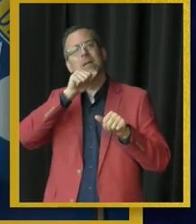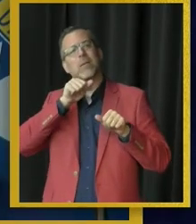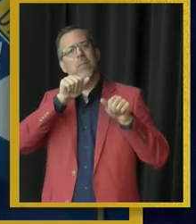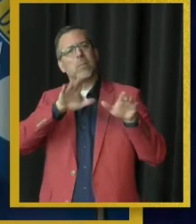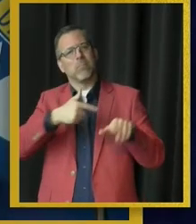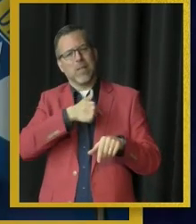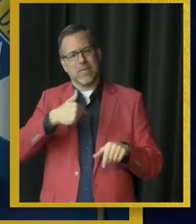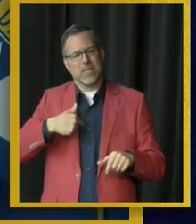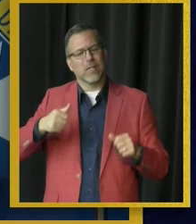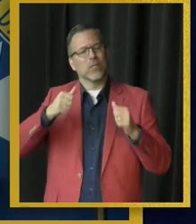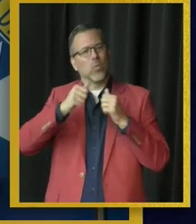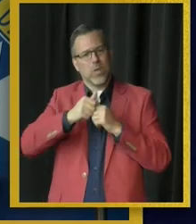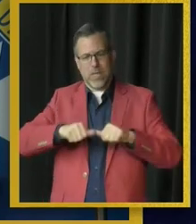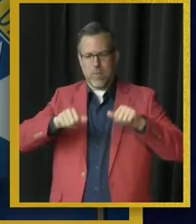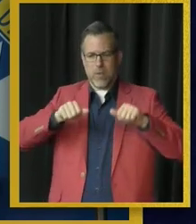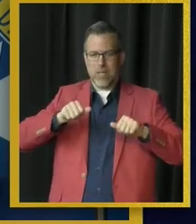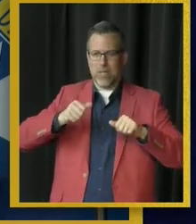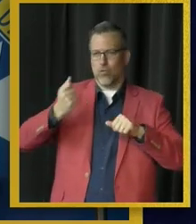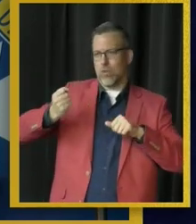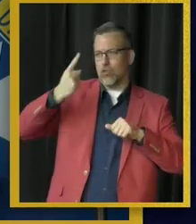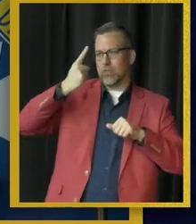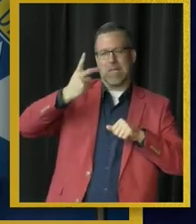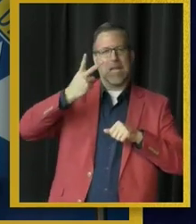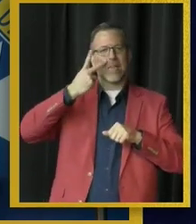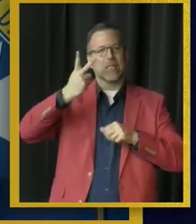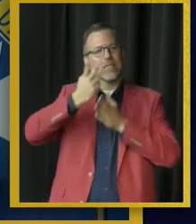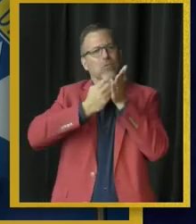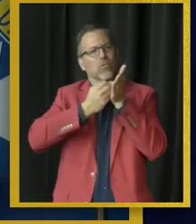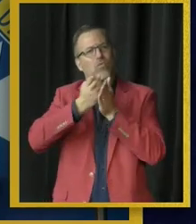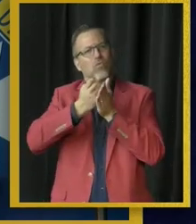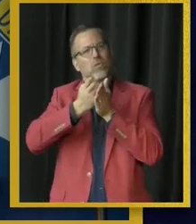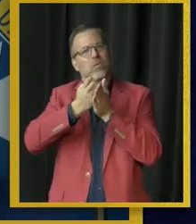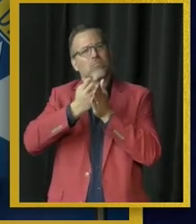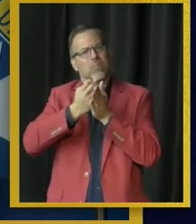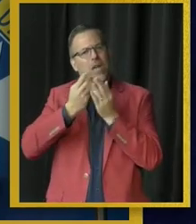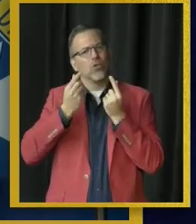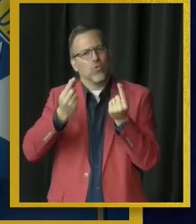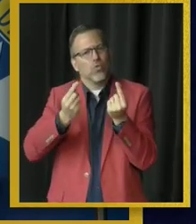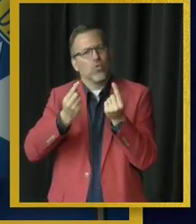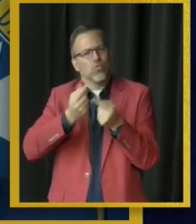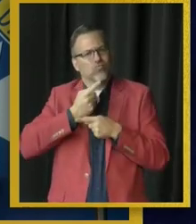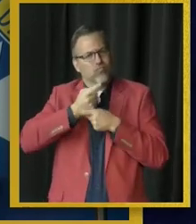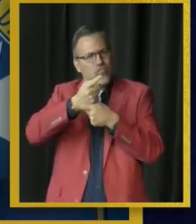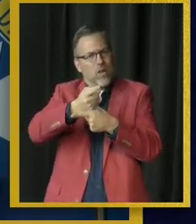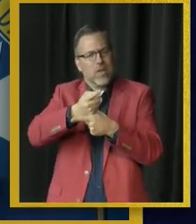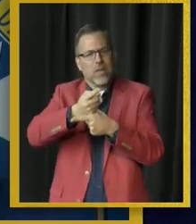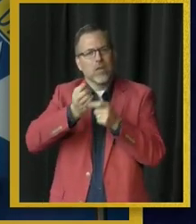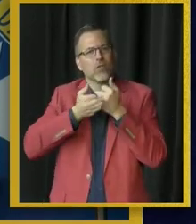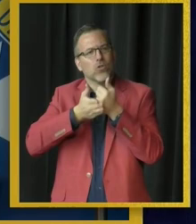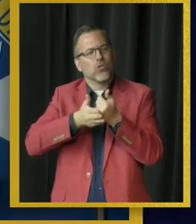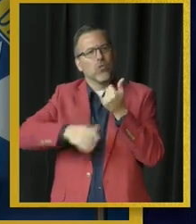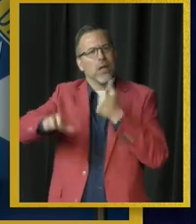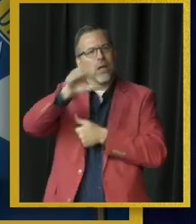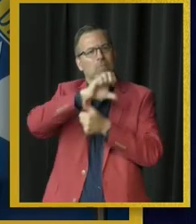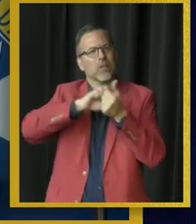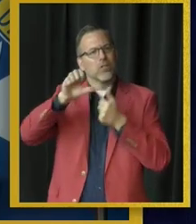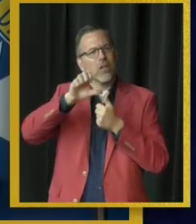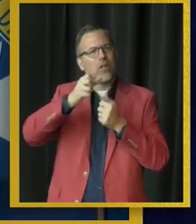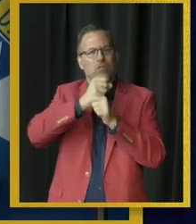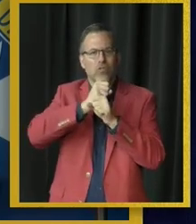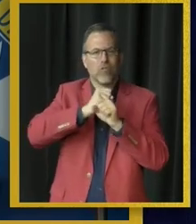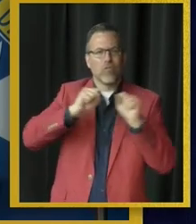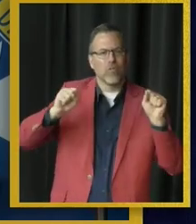ability to see the truth and to do what is right, and advise each other towards liberation